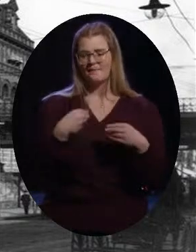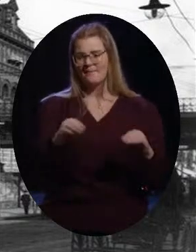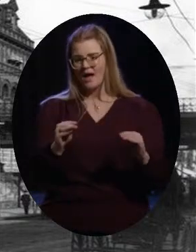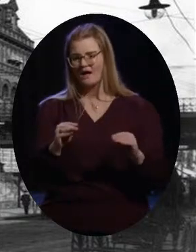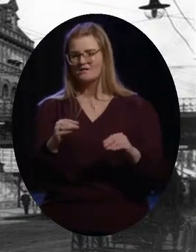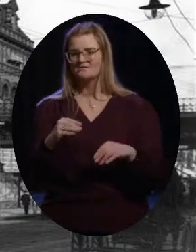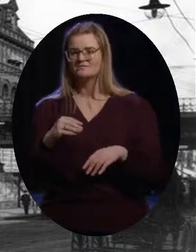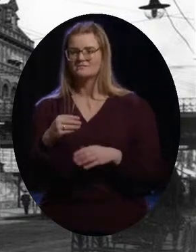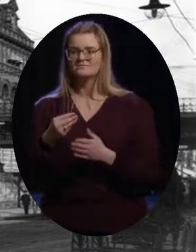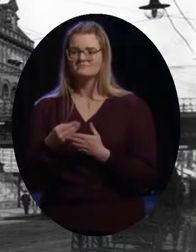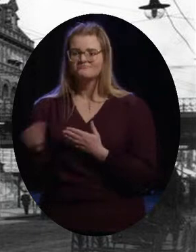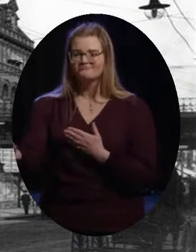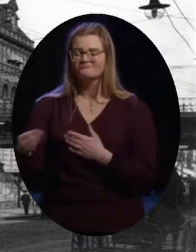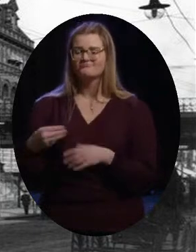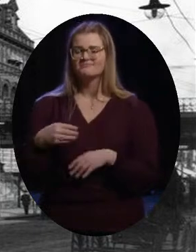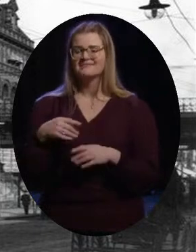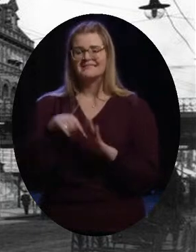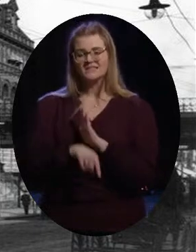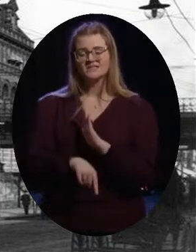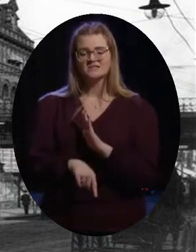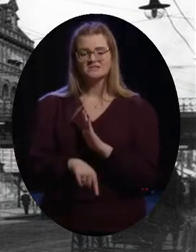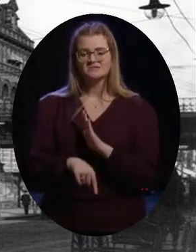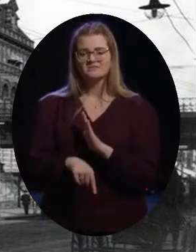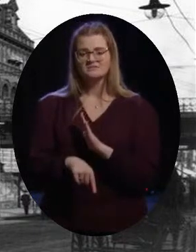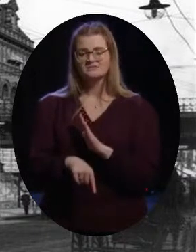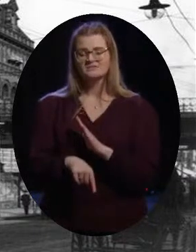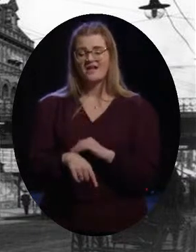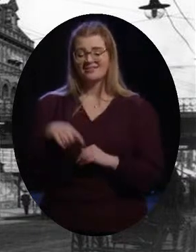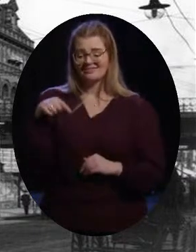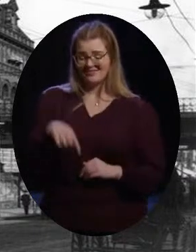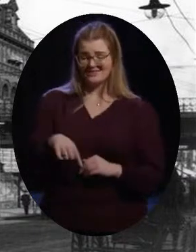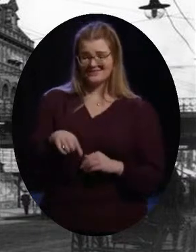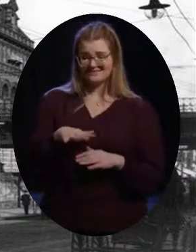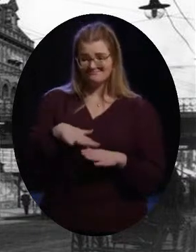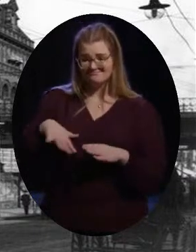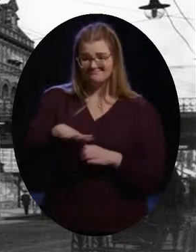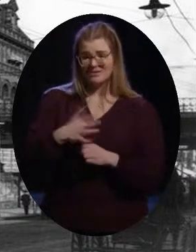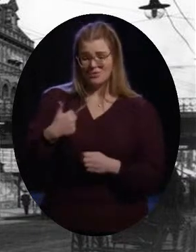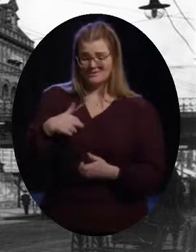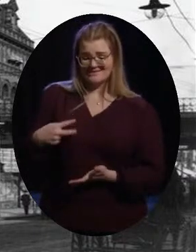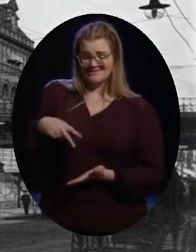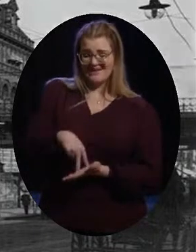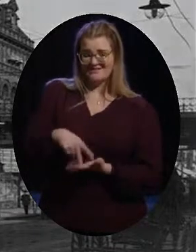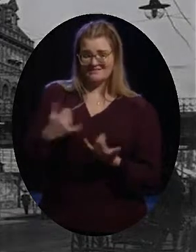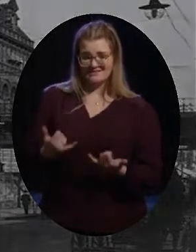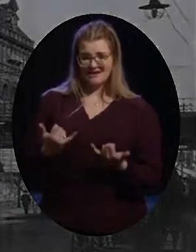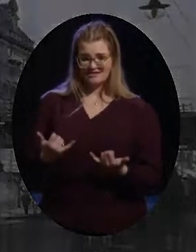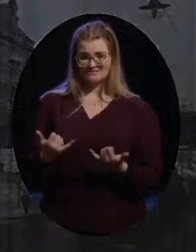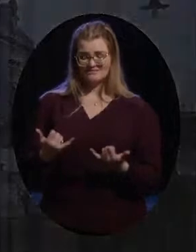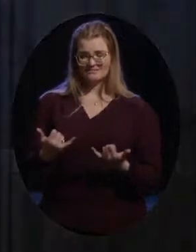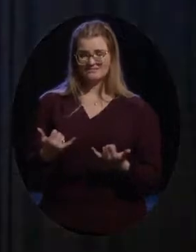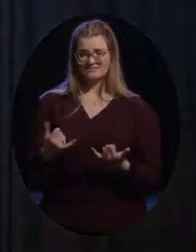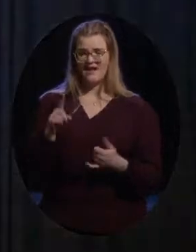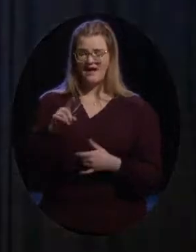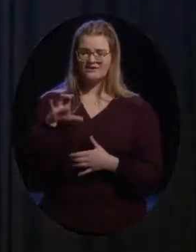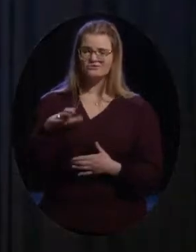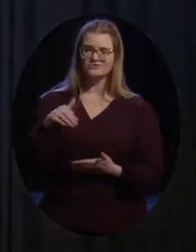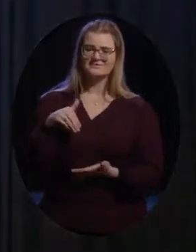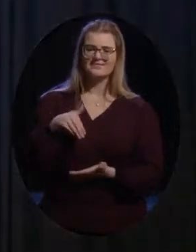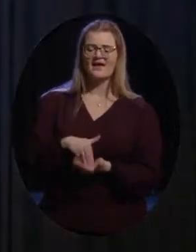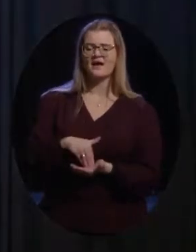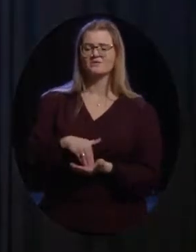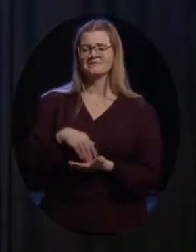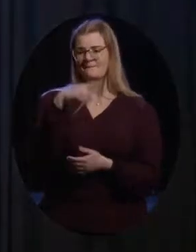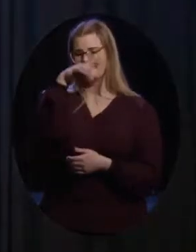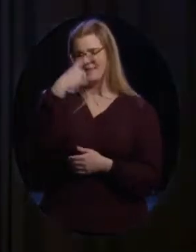sold, and killed. On this very ground where we stand today, hundreds of thousands of